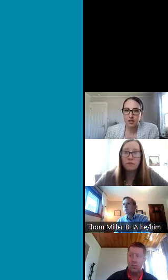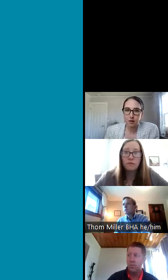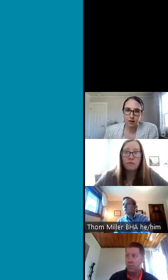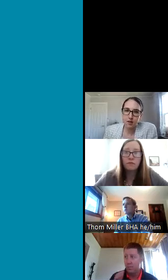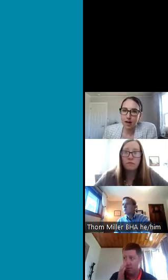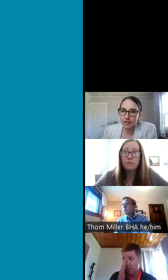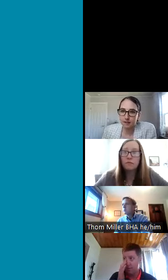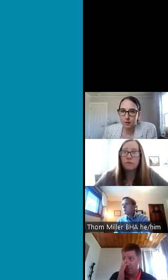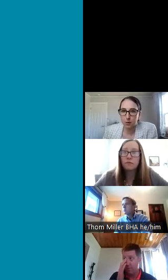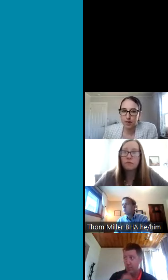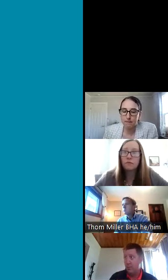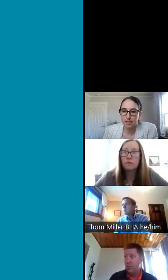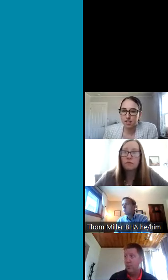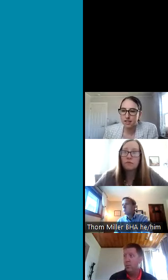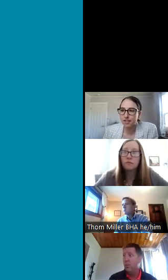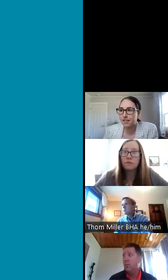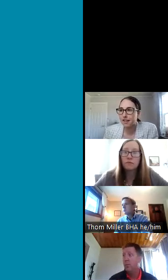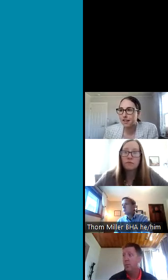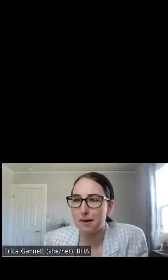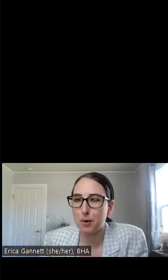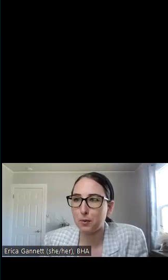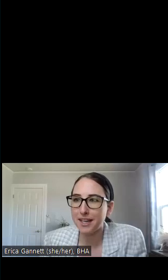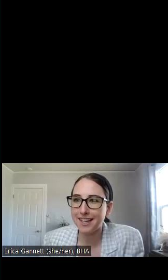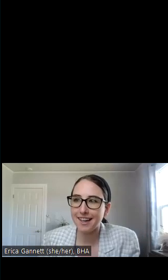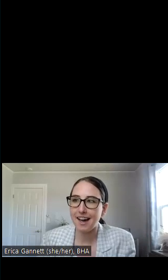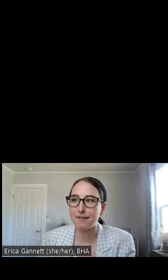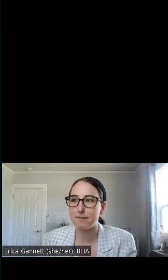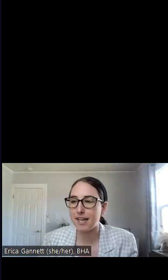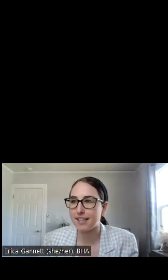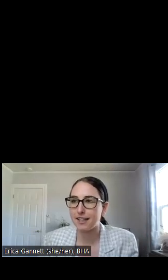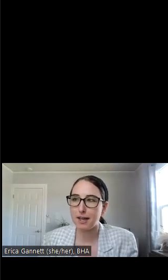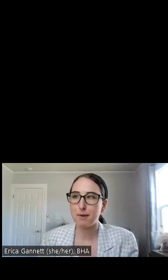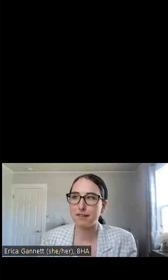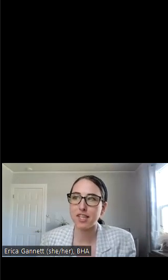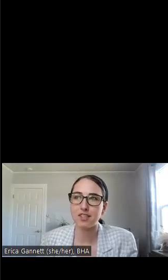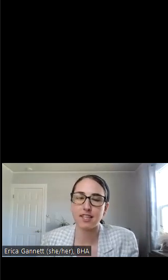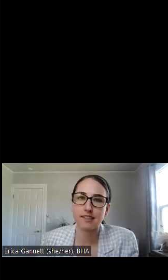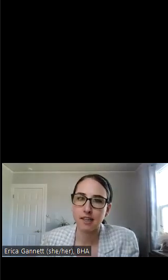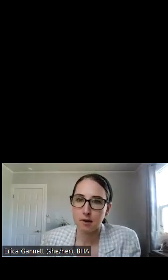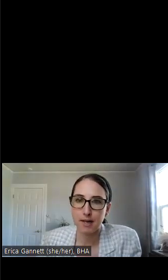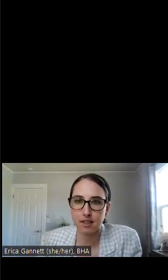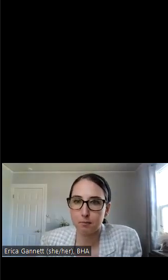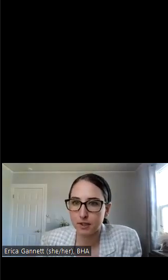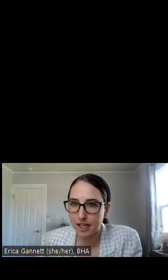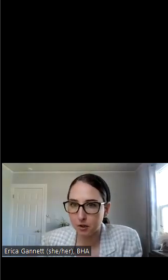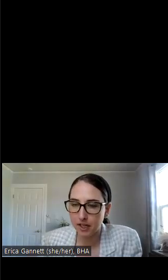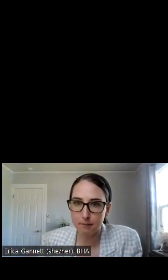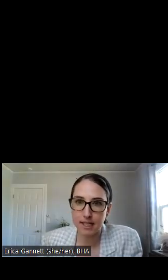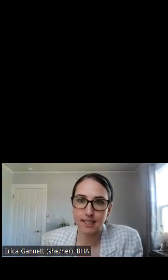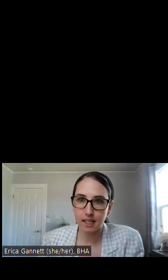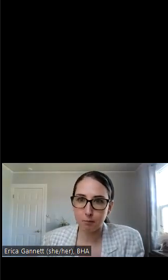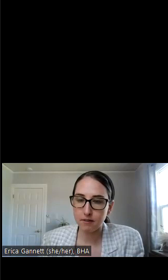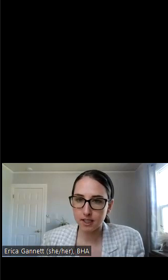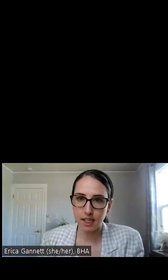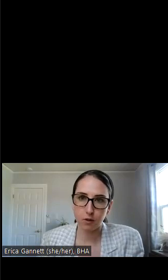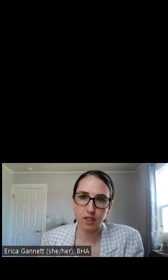So just an overview, as Victoria mentioned, we have made a number of changes based on both statutory